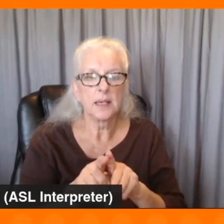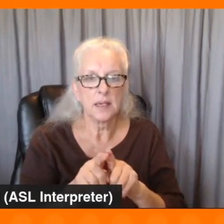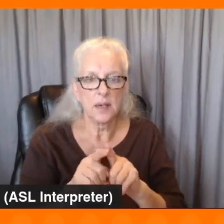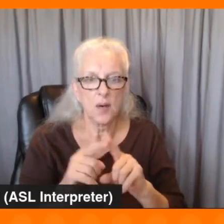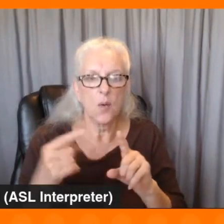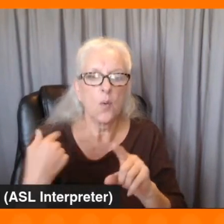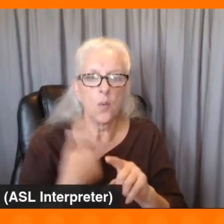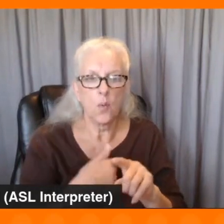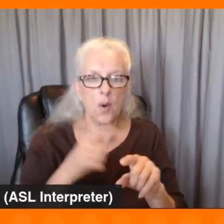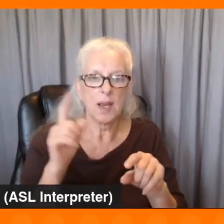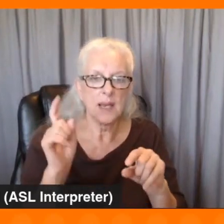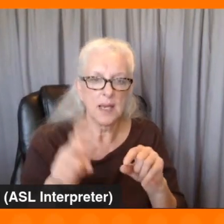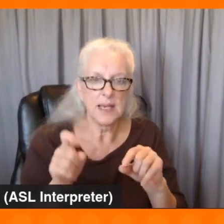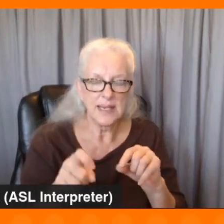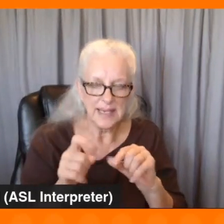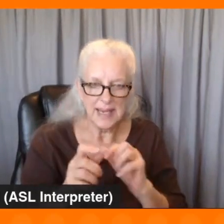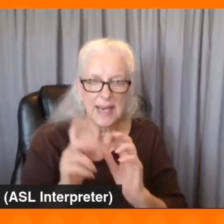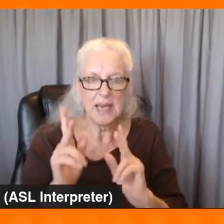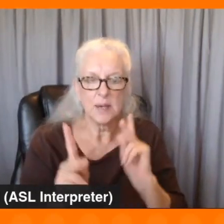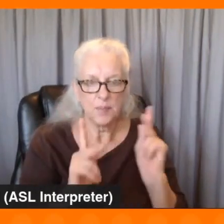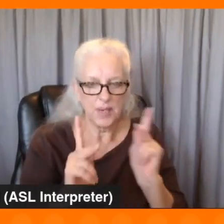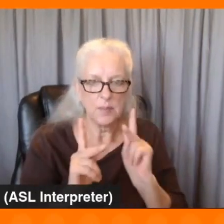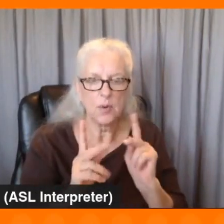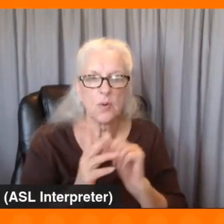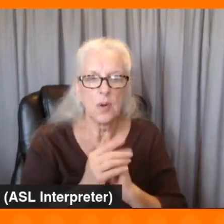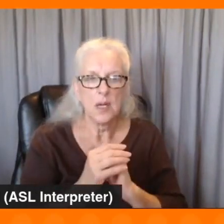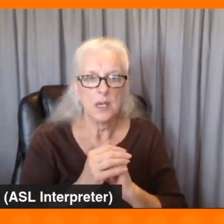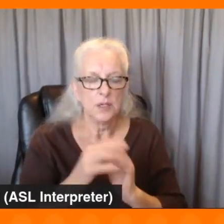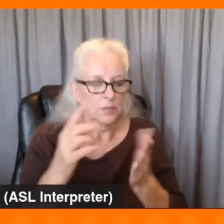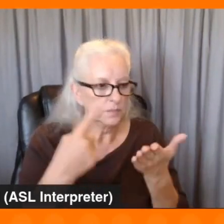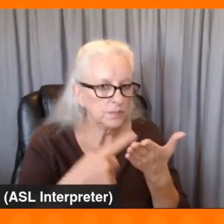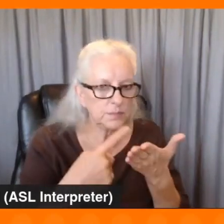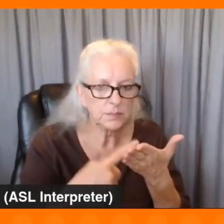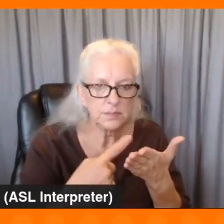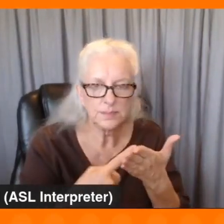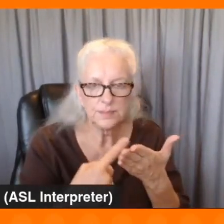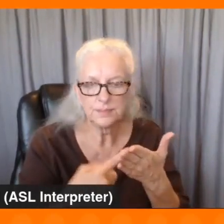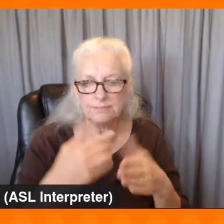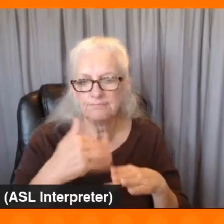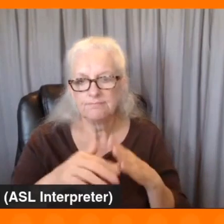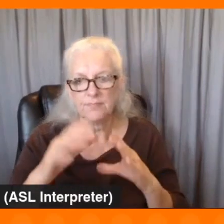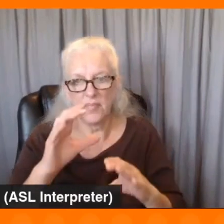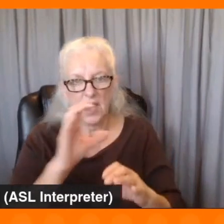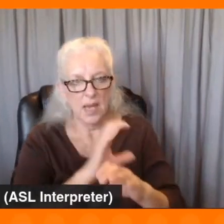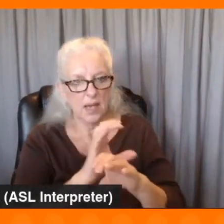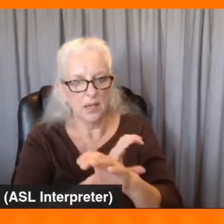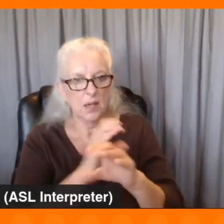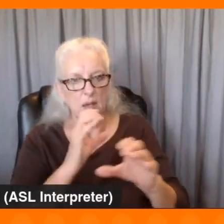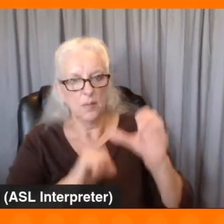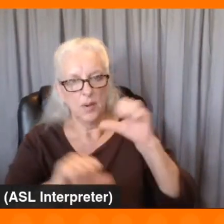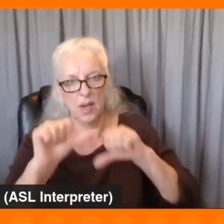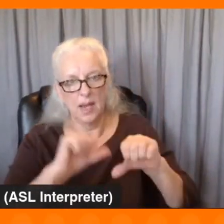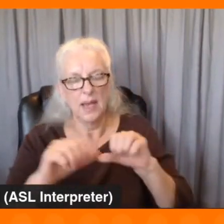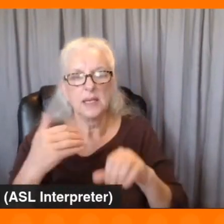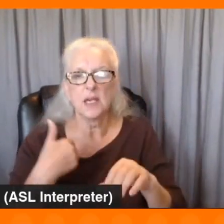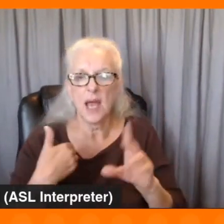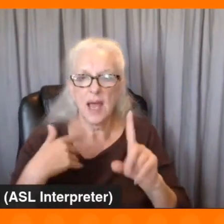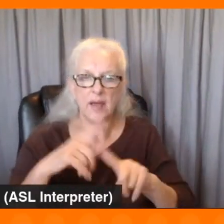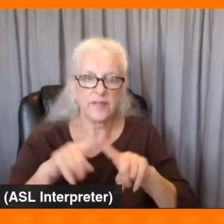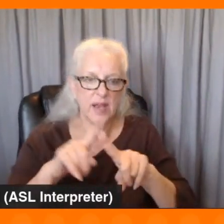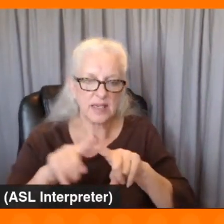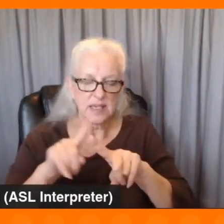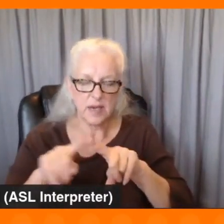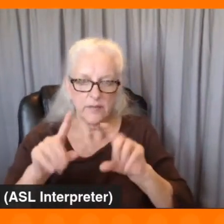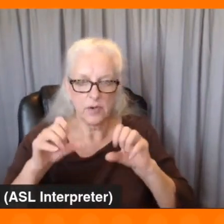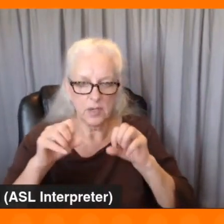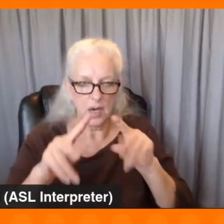and give these types of engaging experiences, especially in a field like computer science, we're creating interest, opportunities, and excitement in CS all the